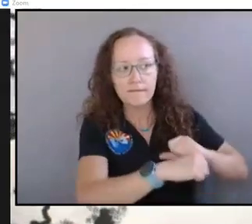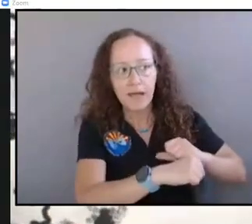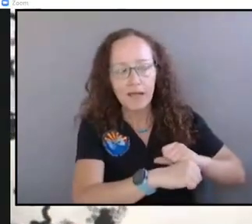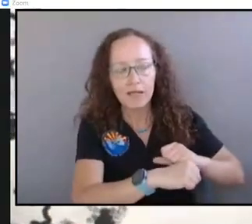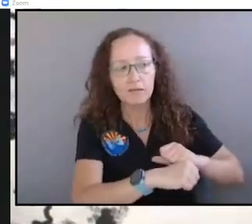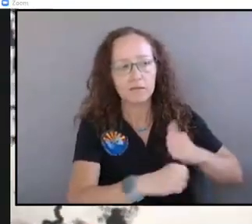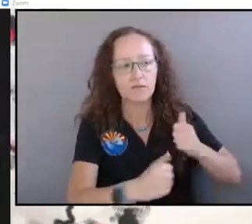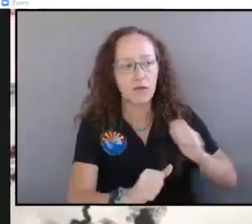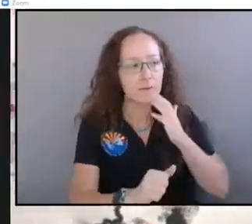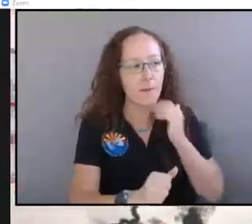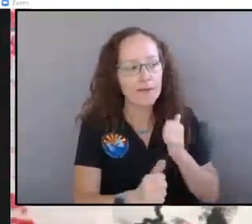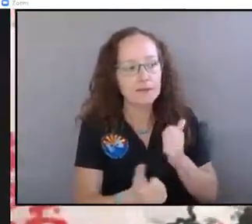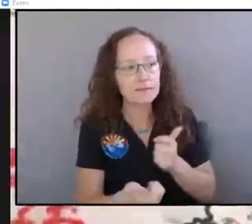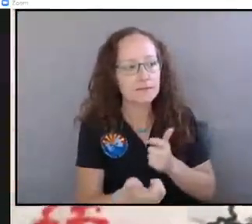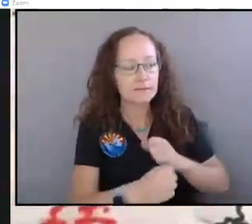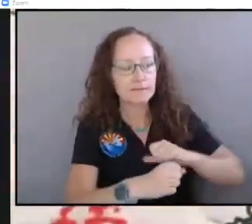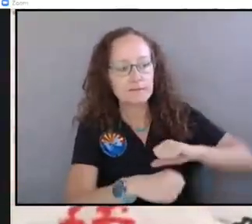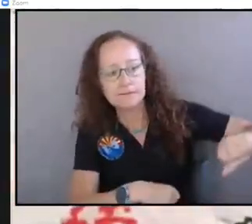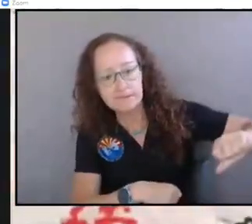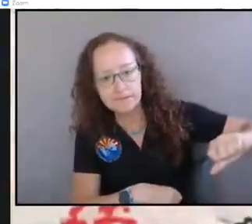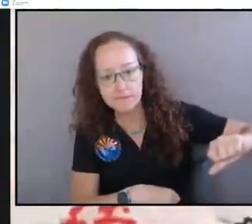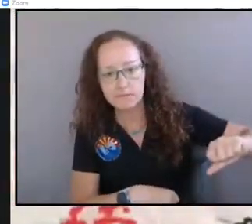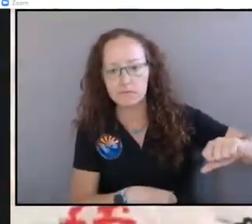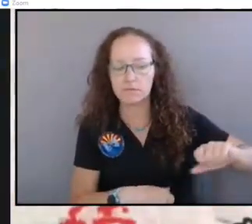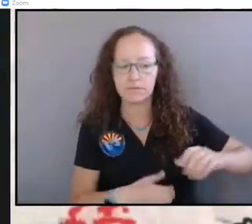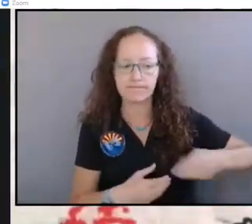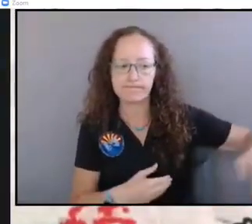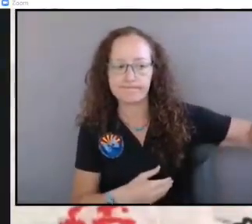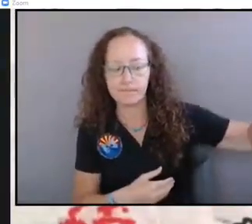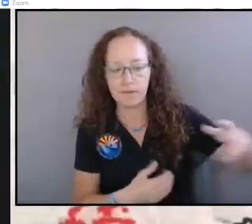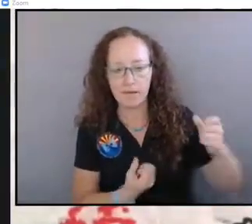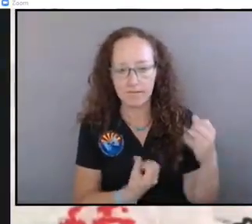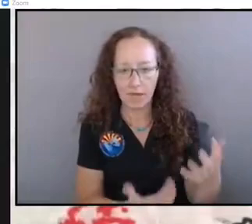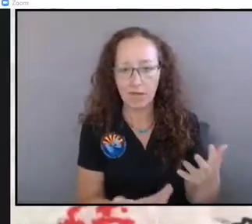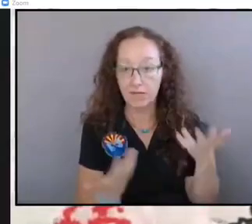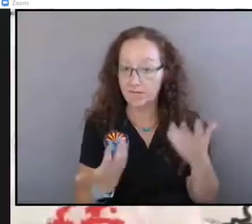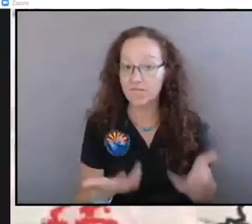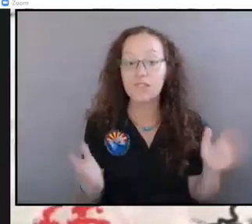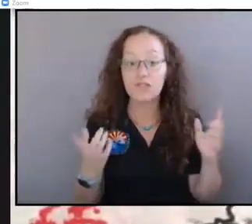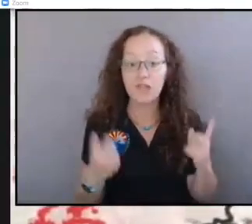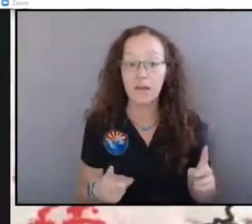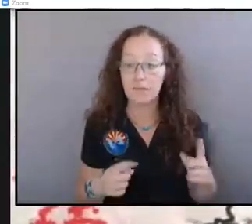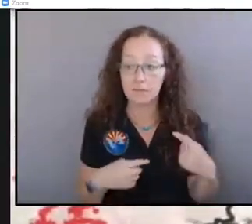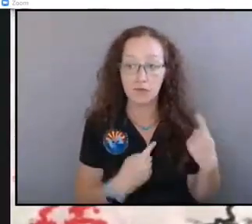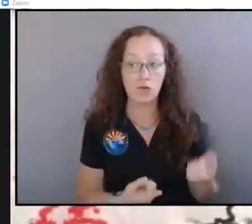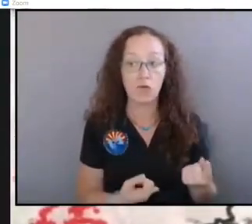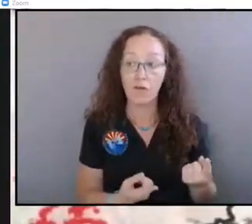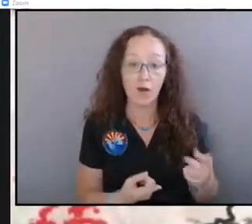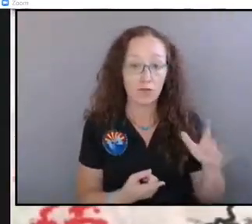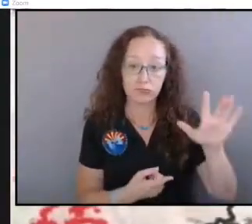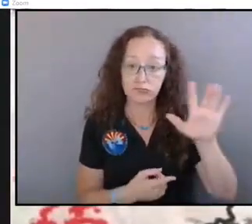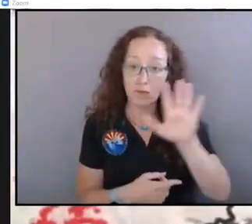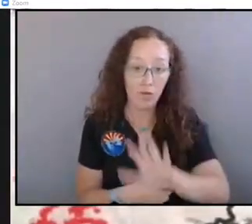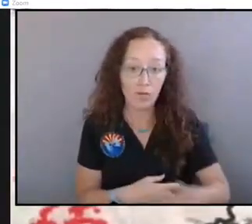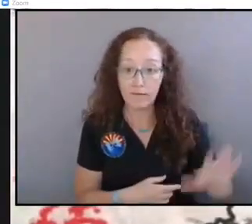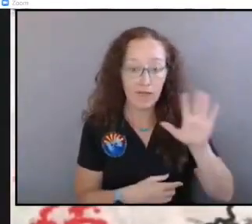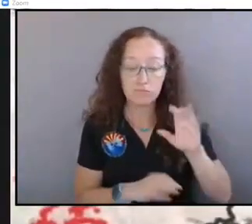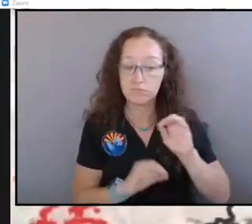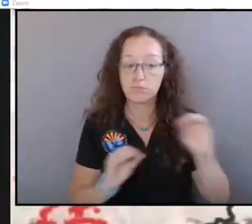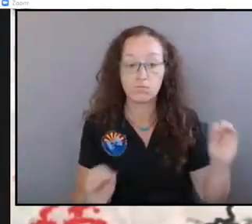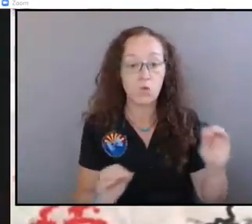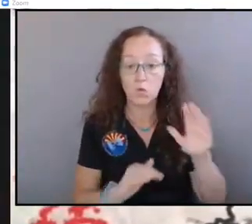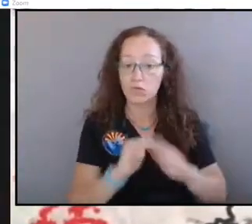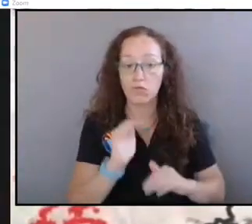ability. That has all been done, and as of right now, we haven't lost any structures from any of the activity last